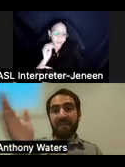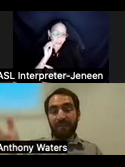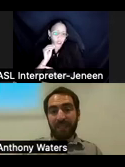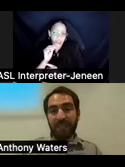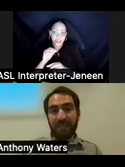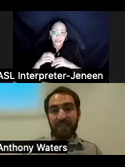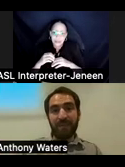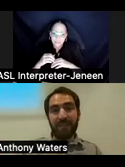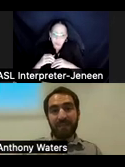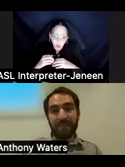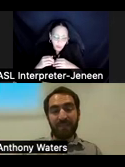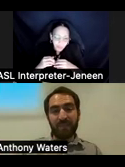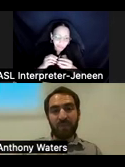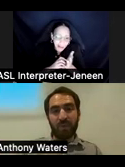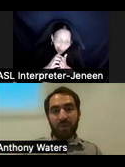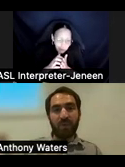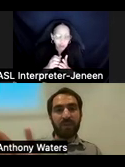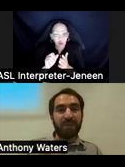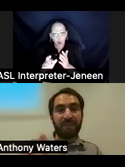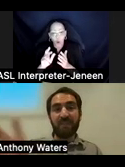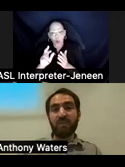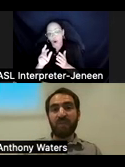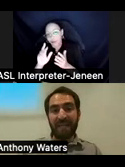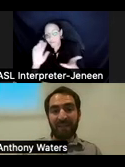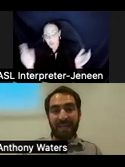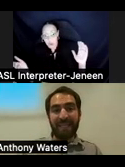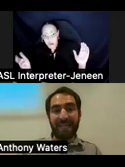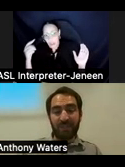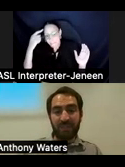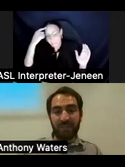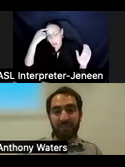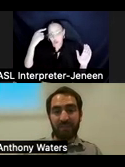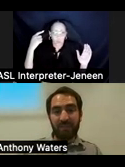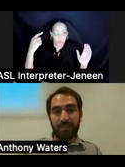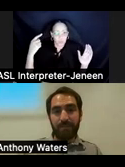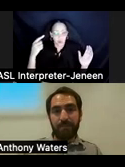than somebody experiencing a mental disorder or experiencing suicidal ideation.